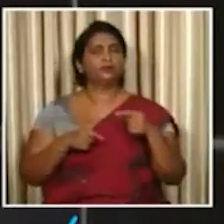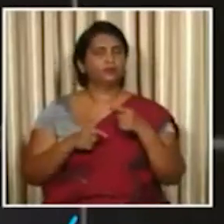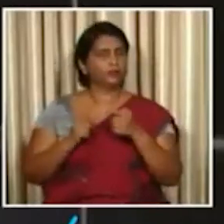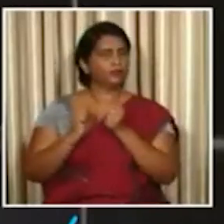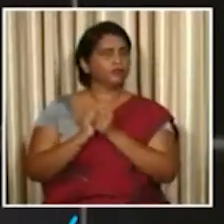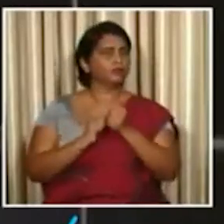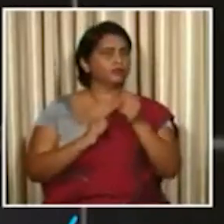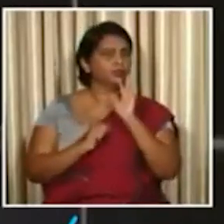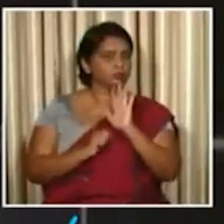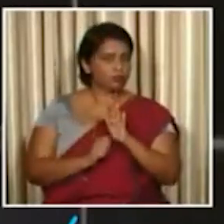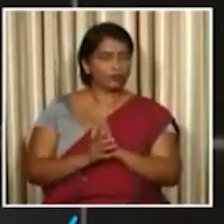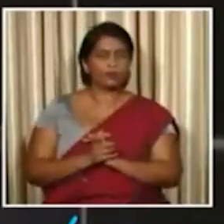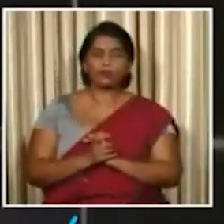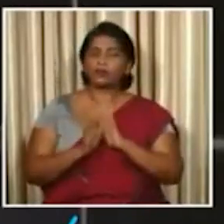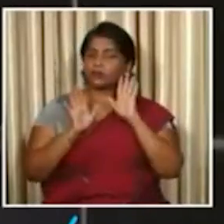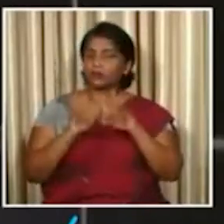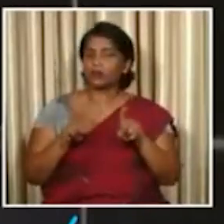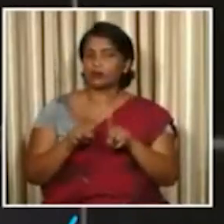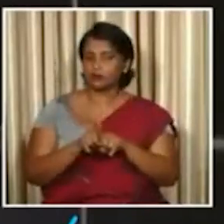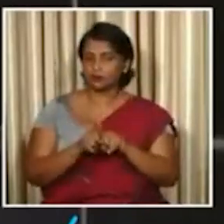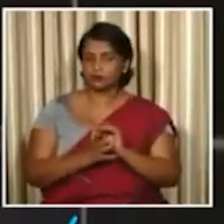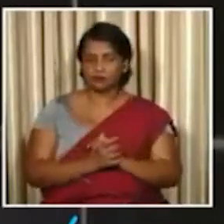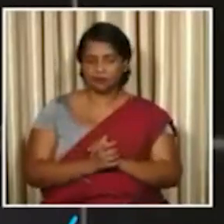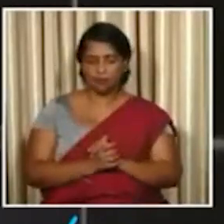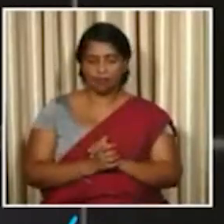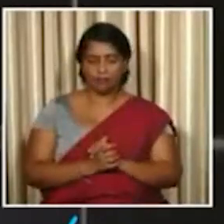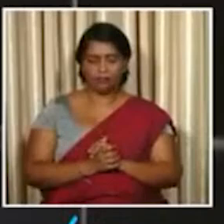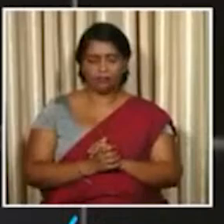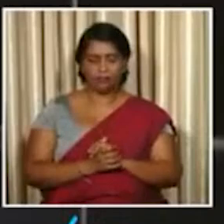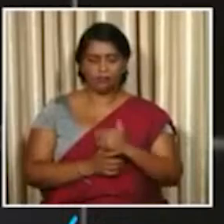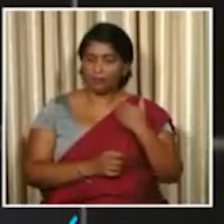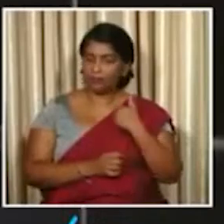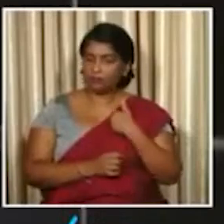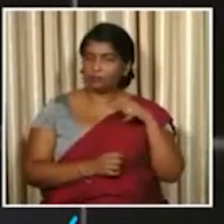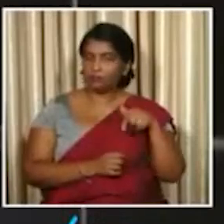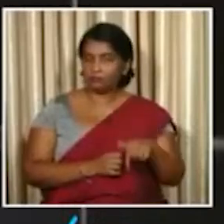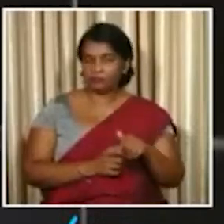Now, we have to also